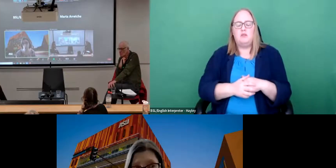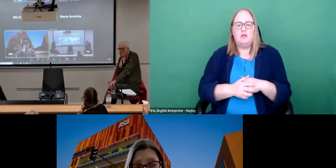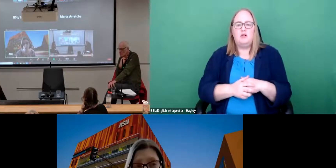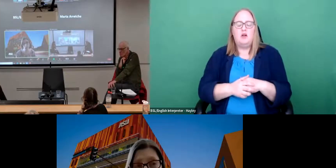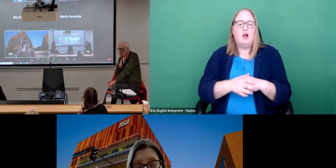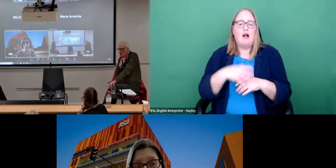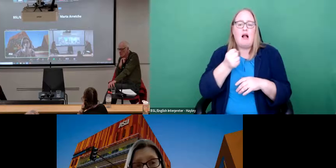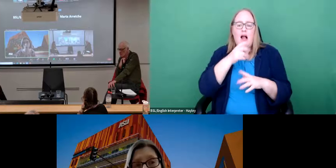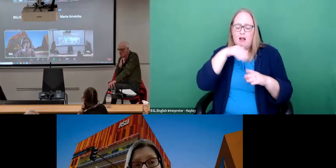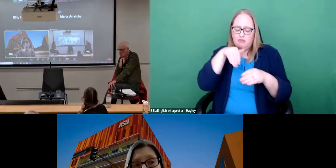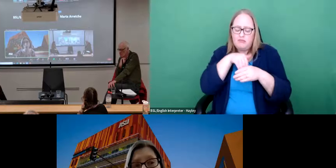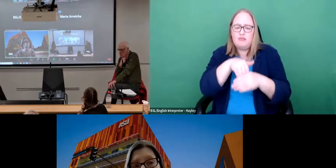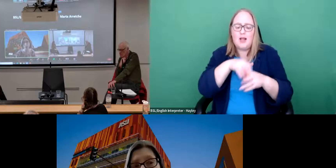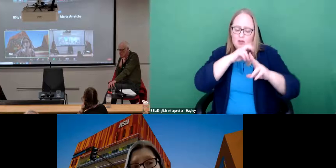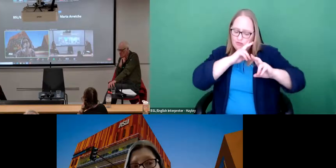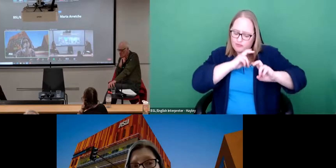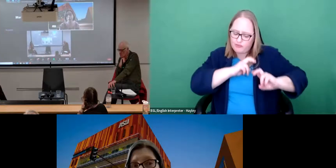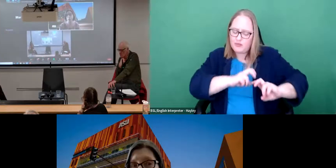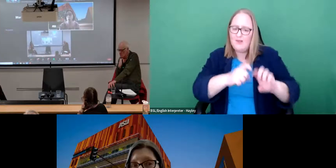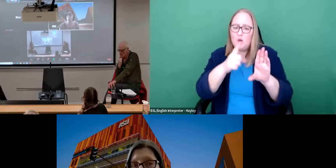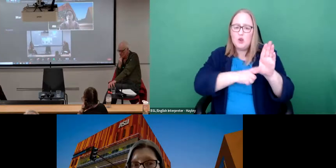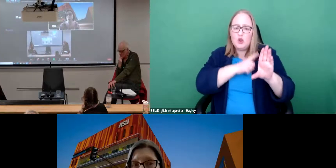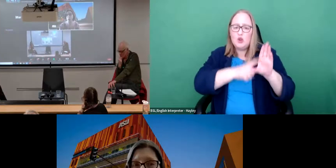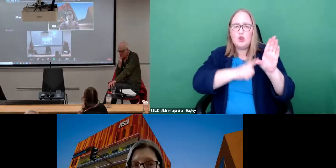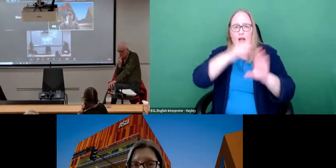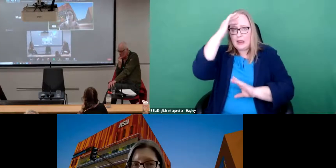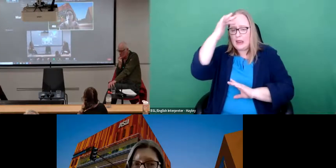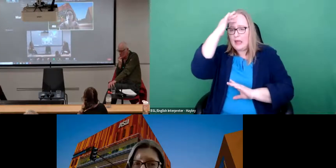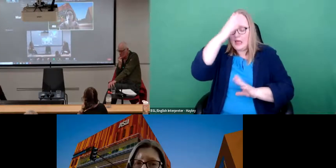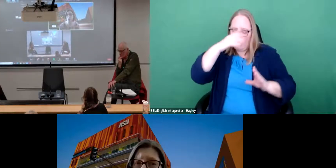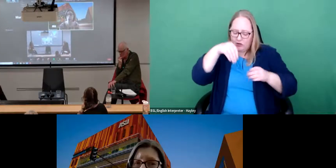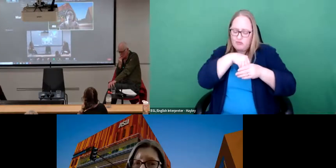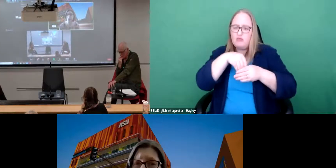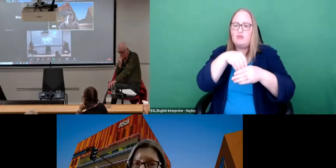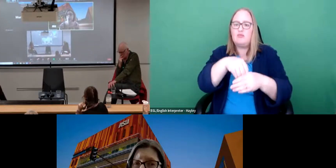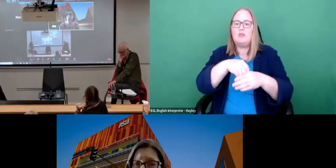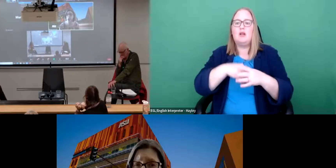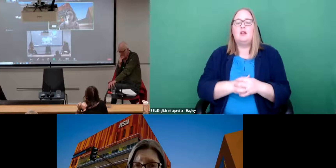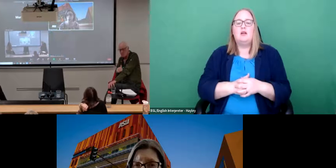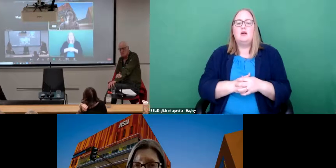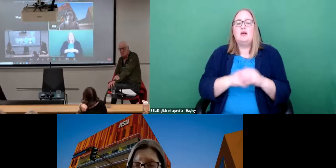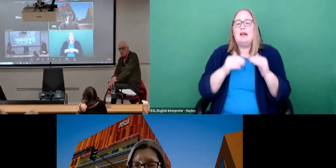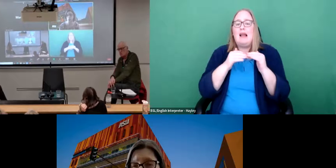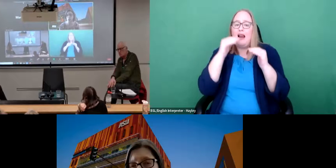of research and theory on inequalities in digital skills and tangible outcomes, as well